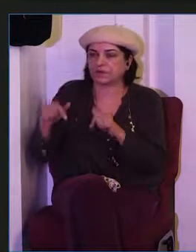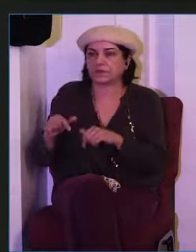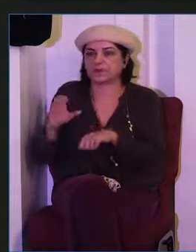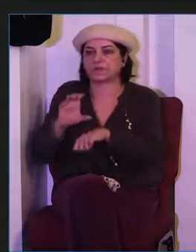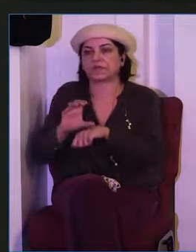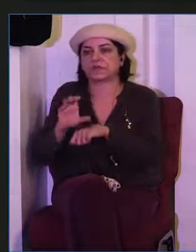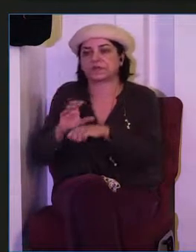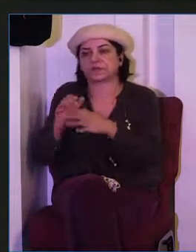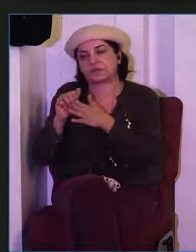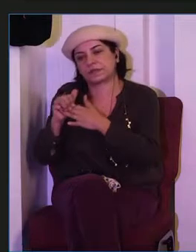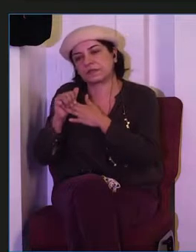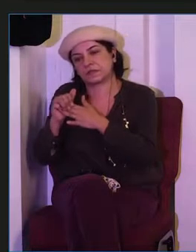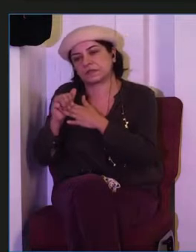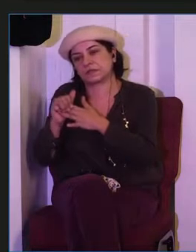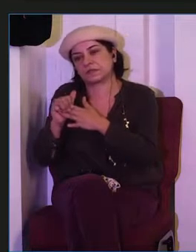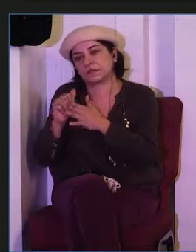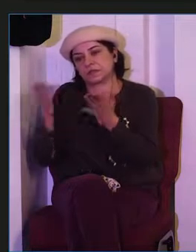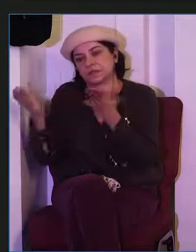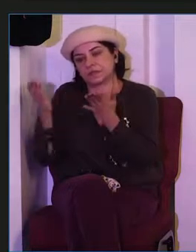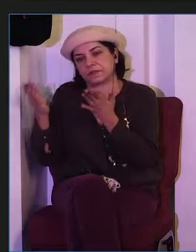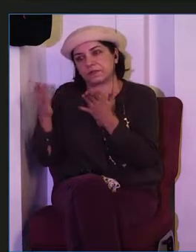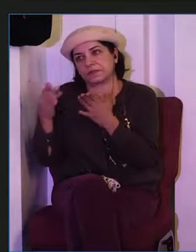leadership, ministries, and programming?